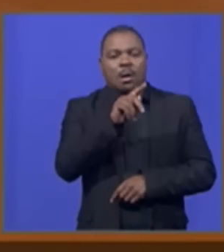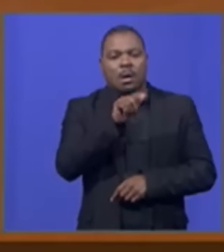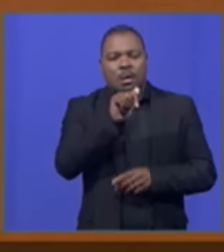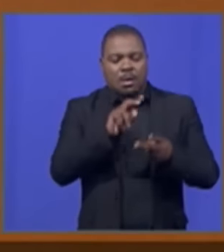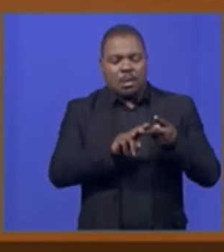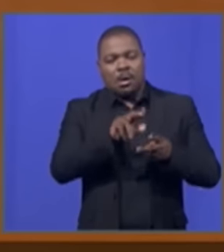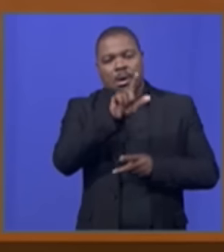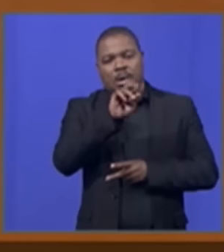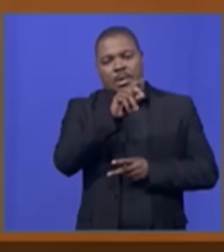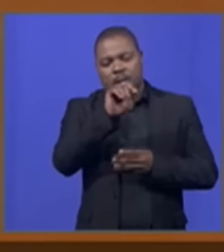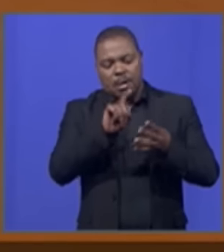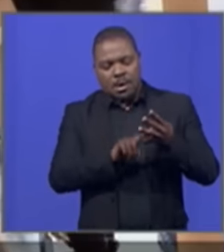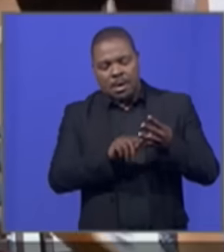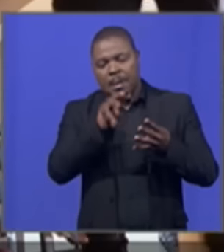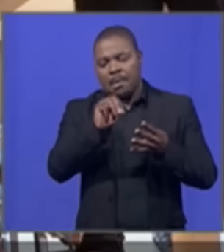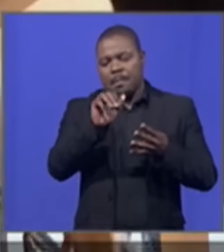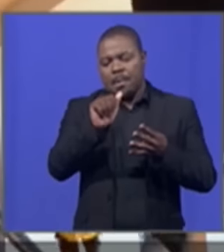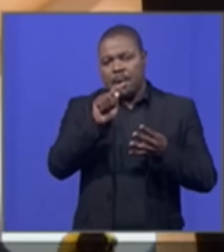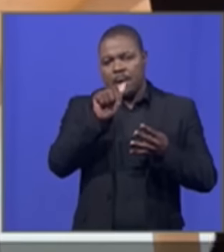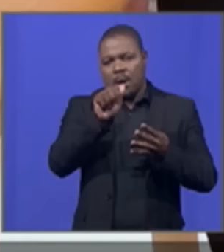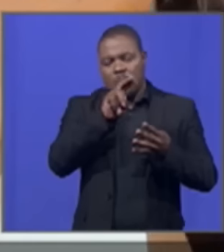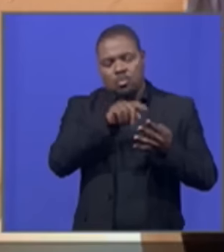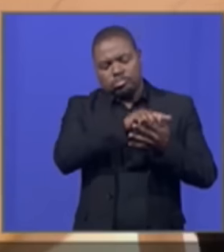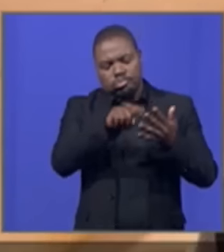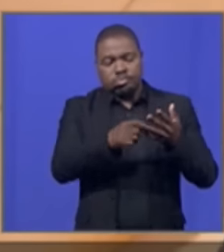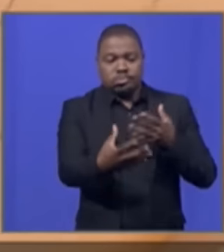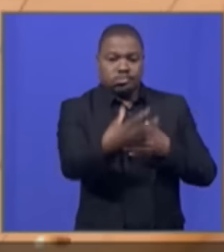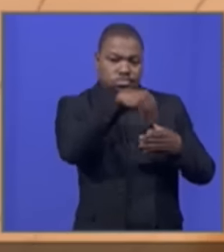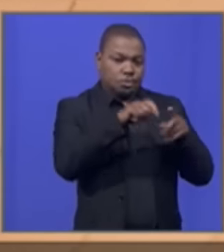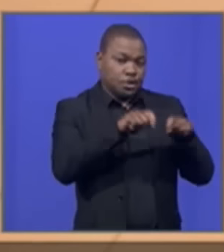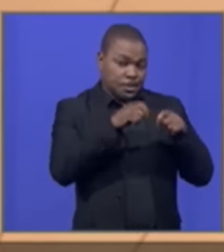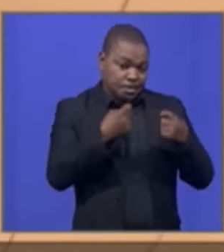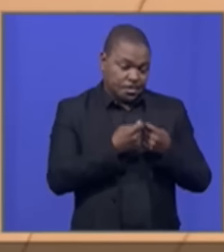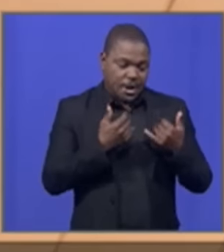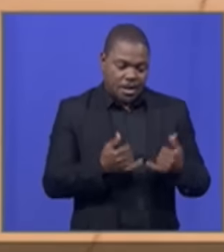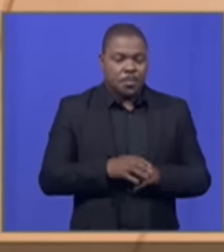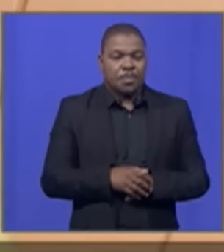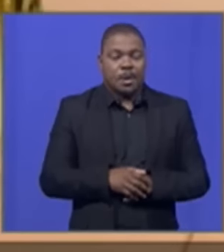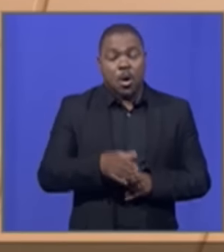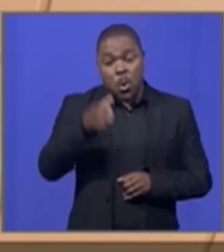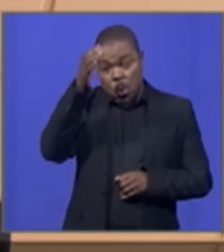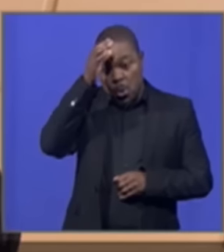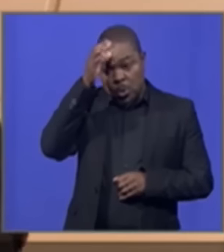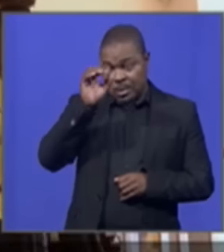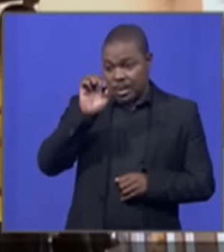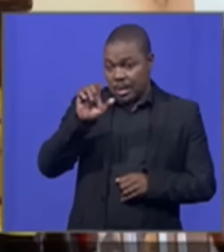ka Gamete le Amogela Mmatau ke karolo ya sehlopha. E fela motlhahli Desiree Ellis